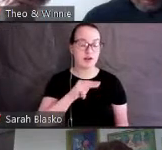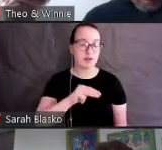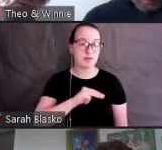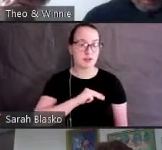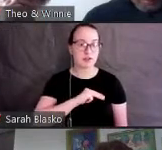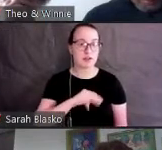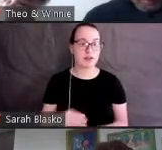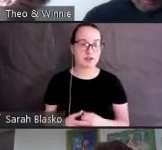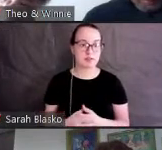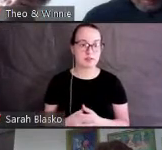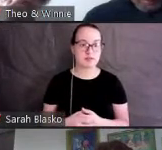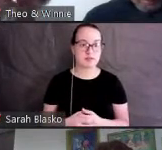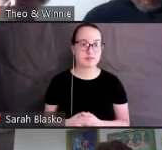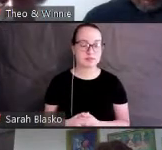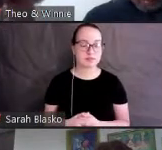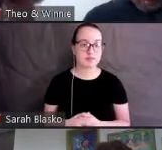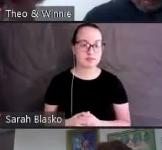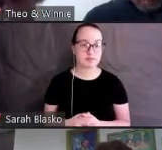When we are on mission